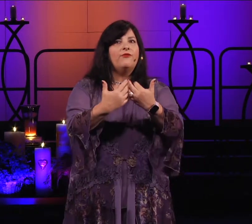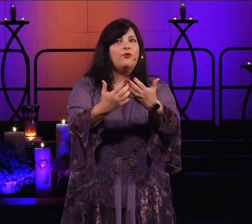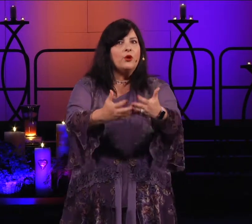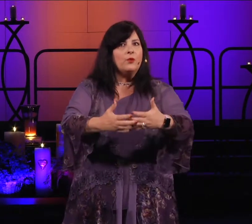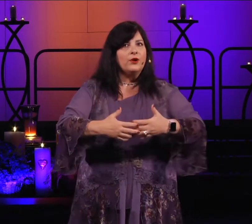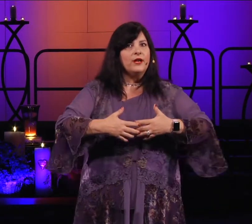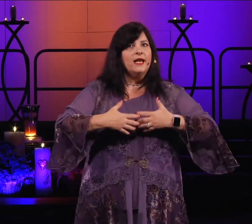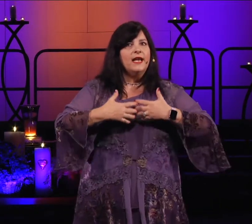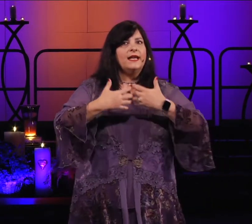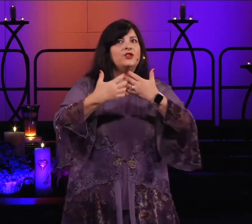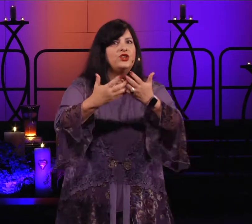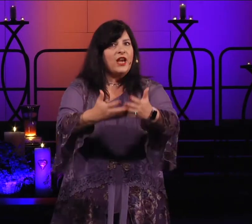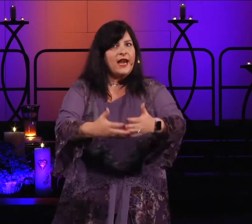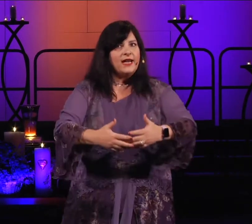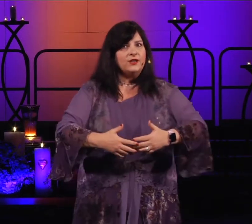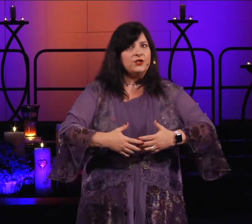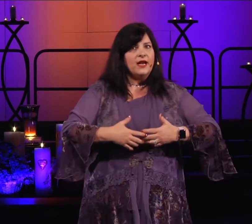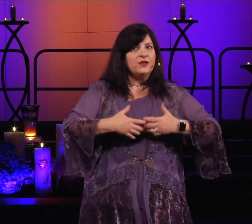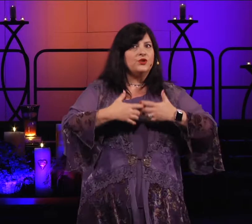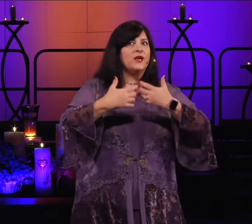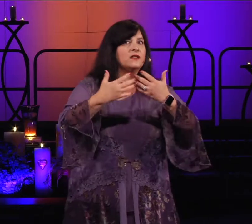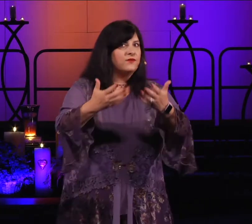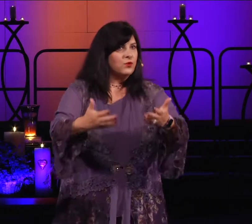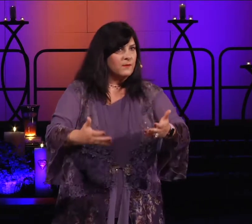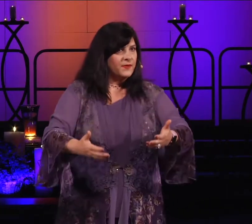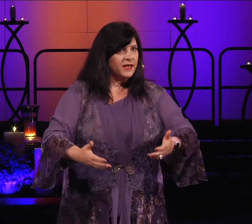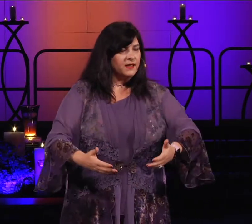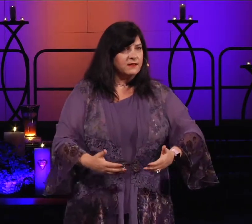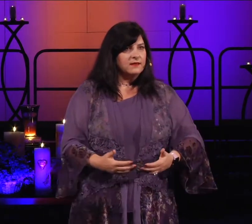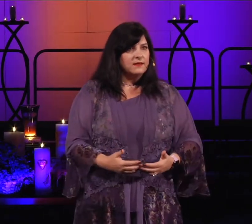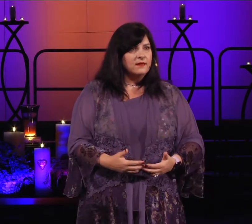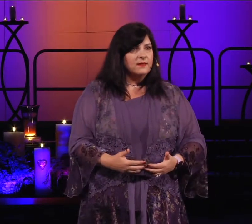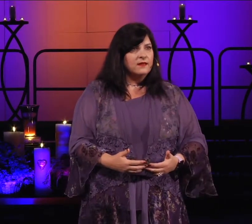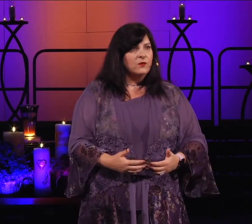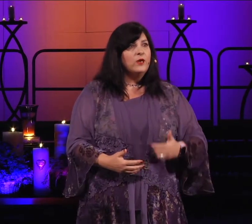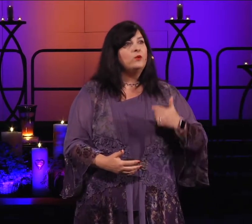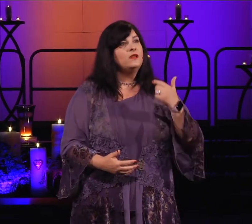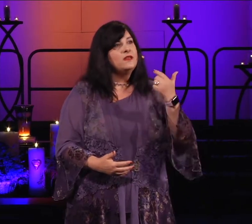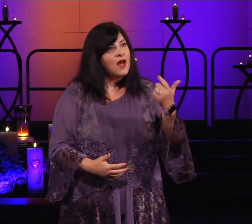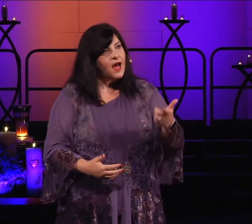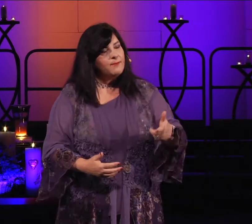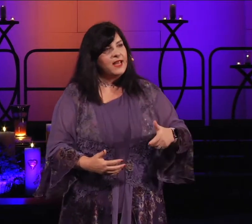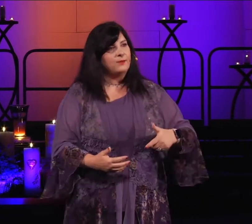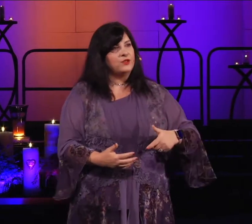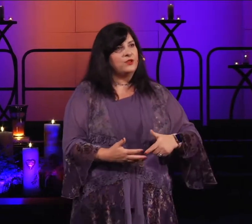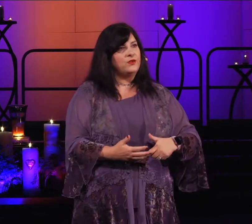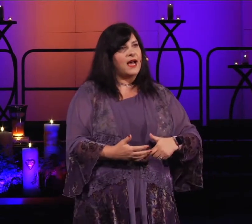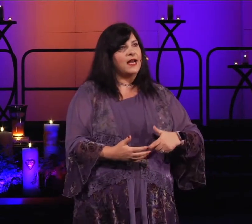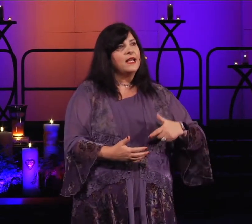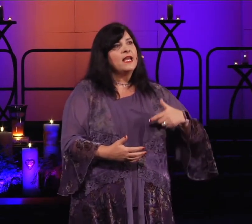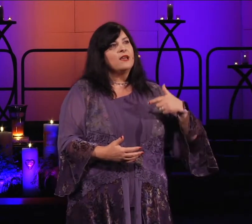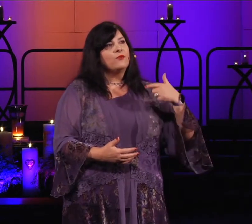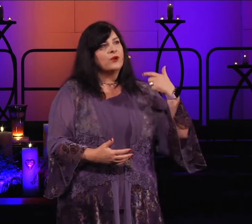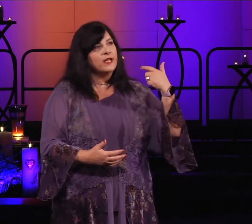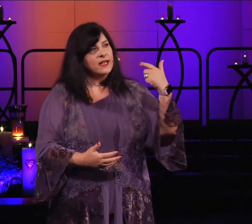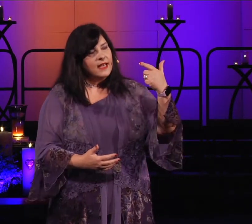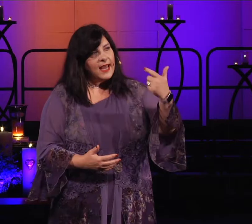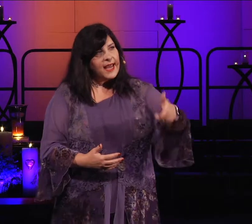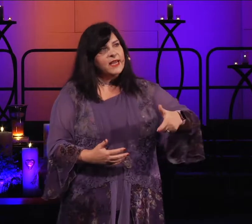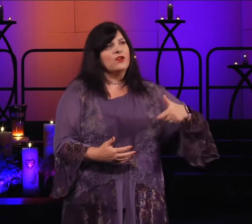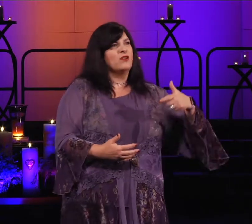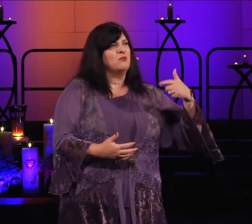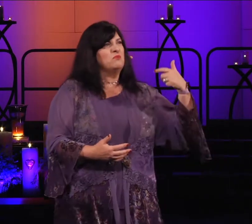begin to forward and change and transform things. We will not be able to do that if we're